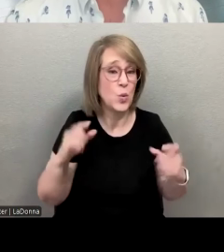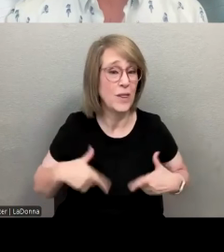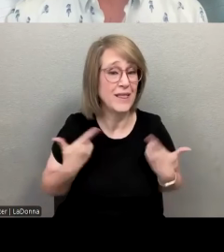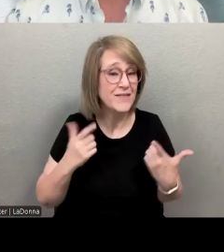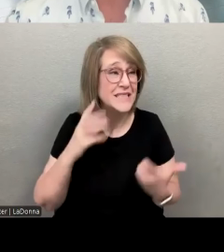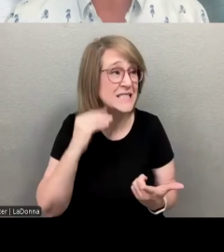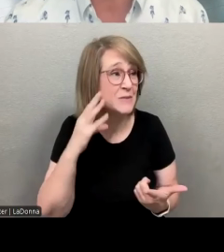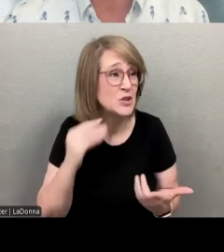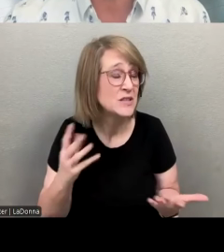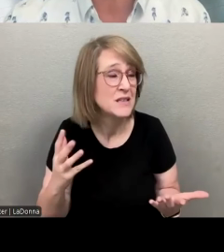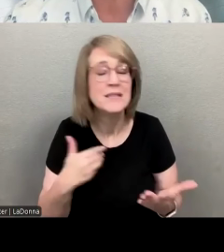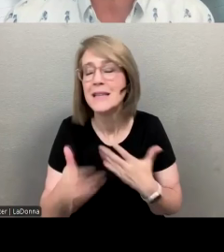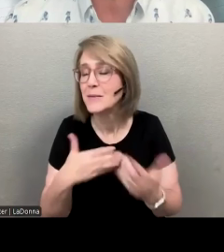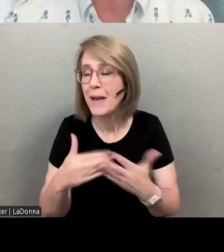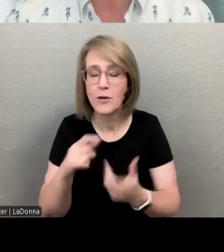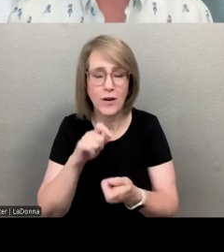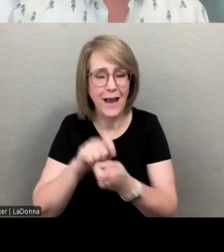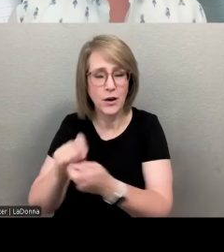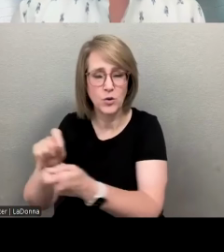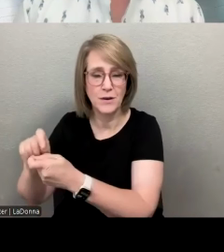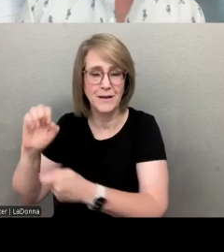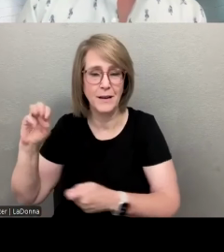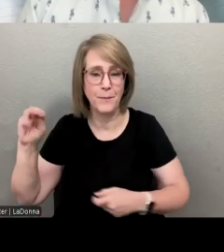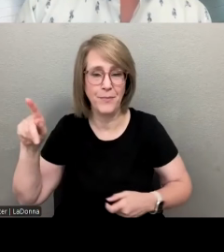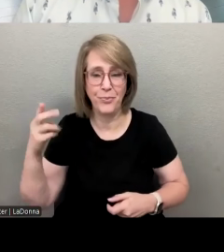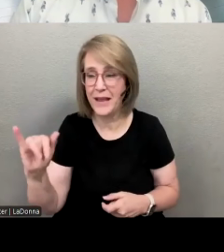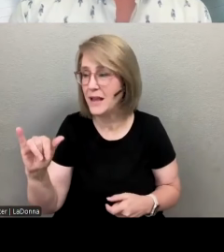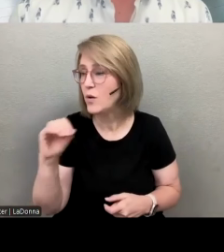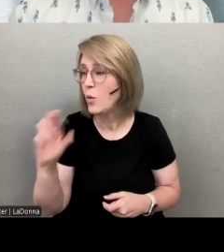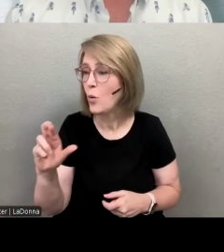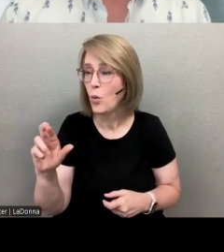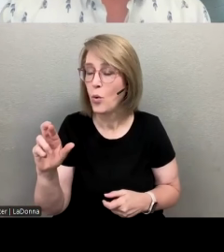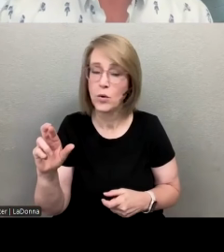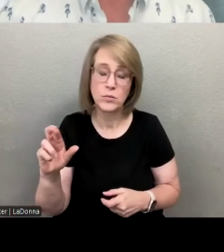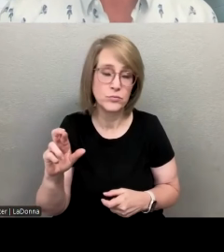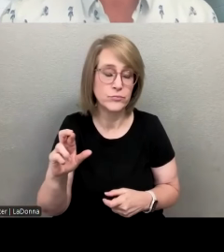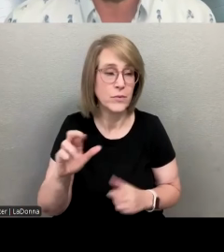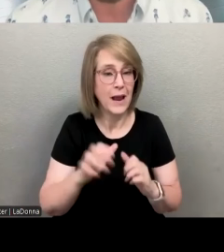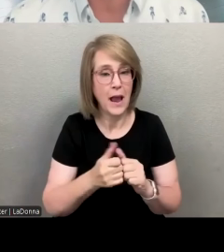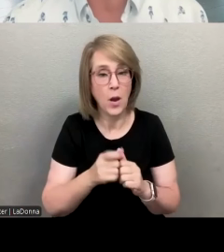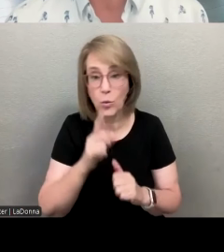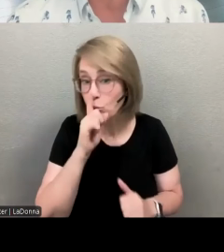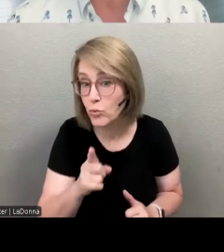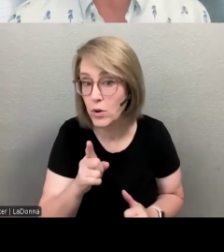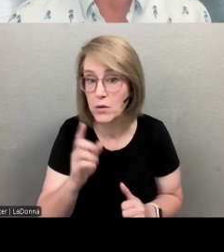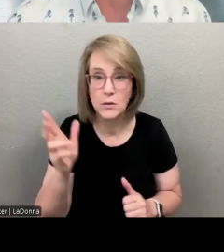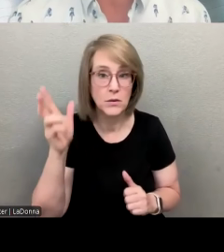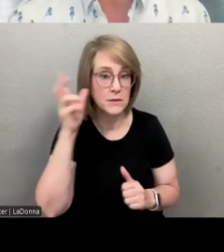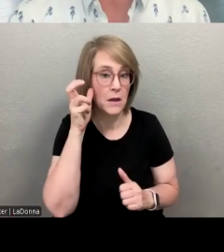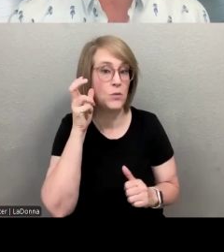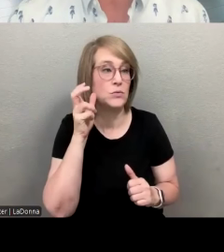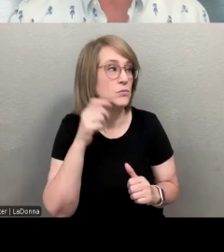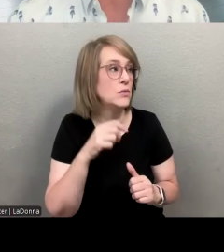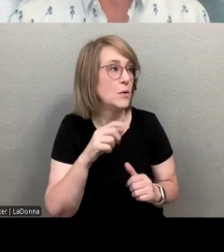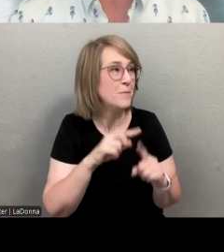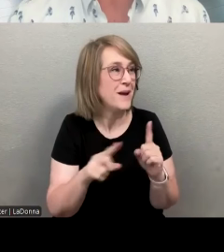how accurate the empathy sounds, no matter how genuine it sounds. The I've been there